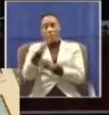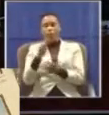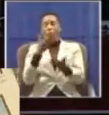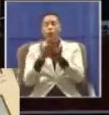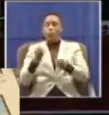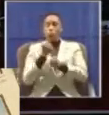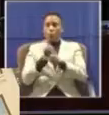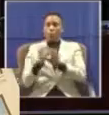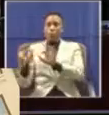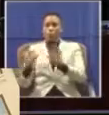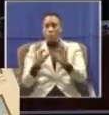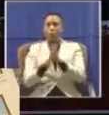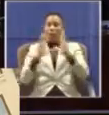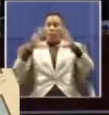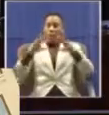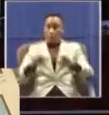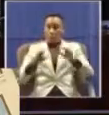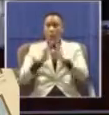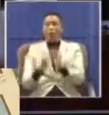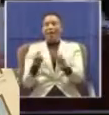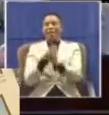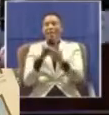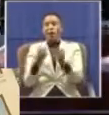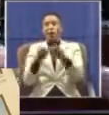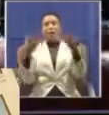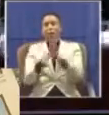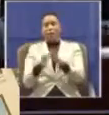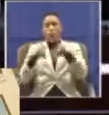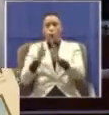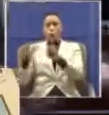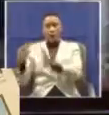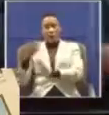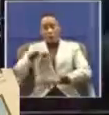carnage on our roads. Thank you. The ACDP supports this bill. Thank you, Honourable Member.